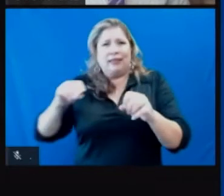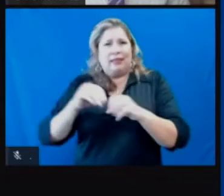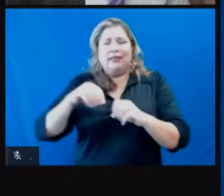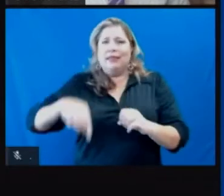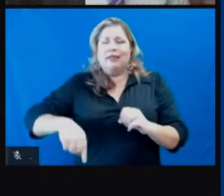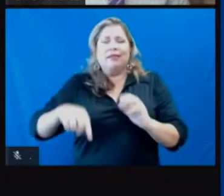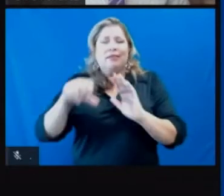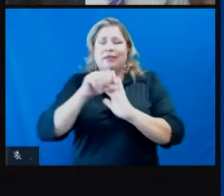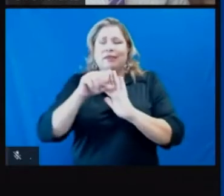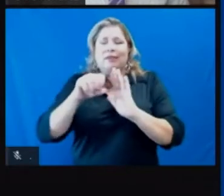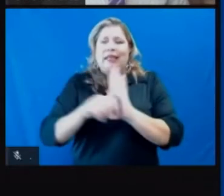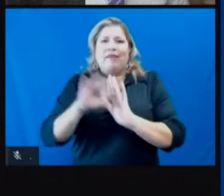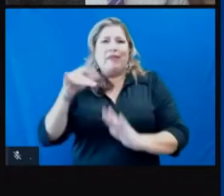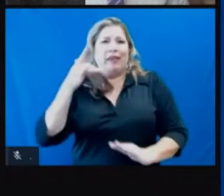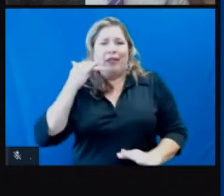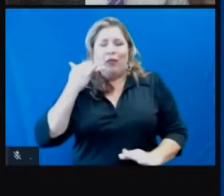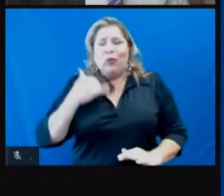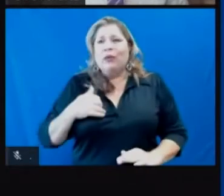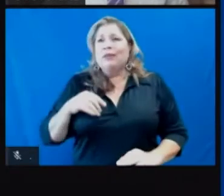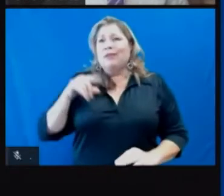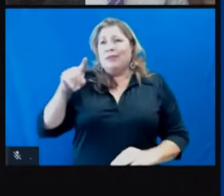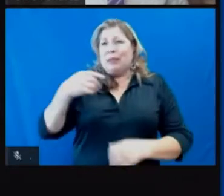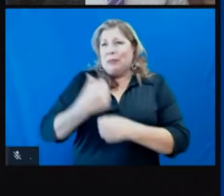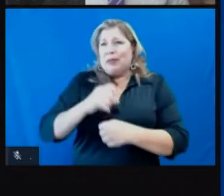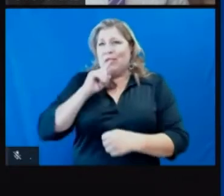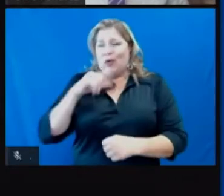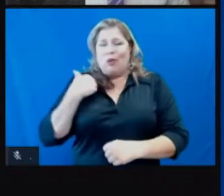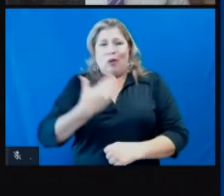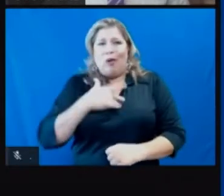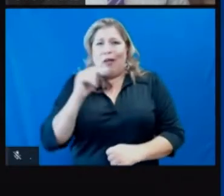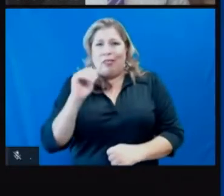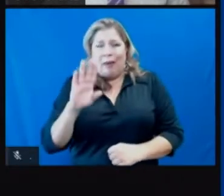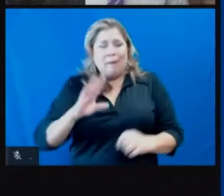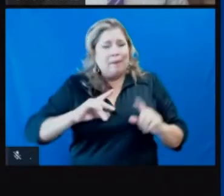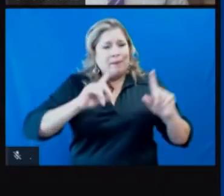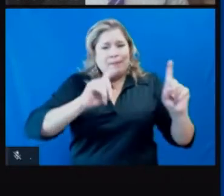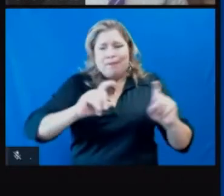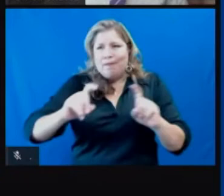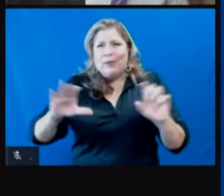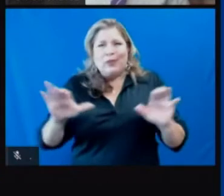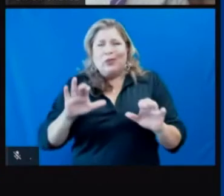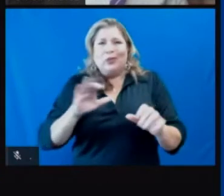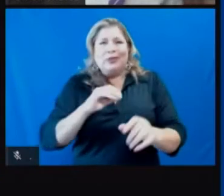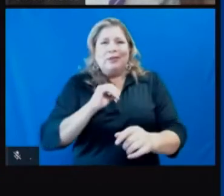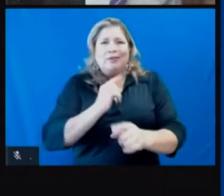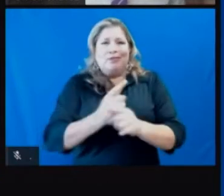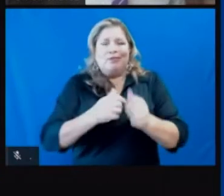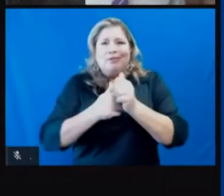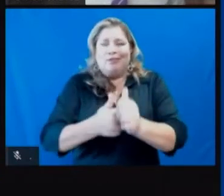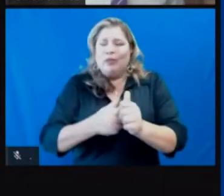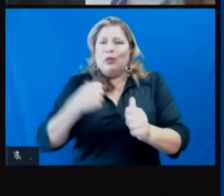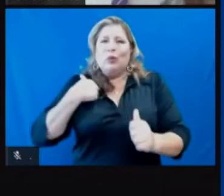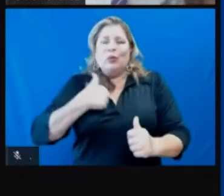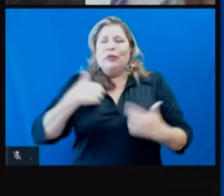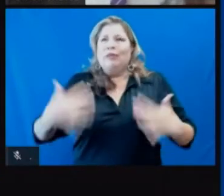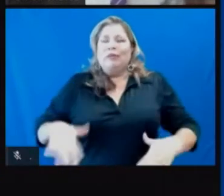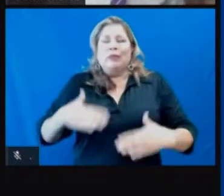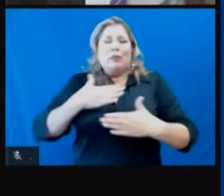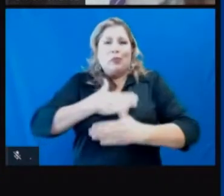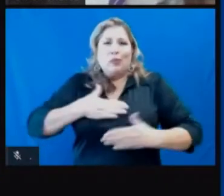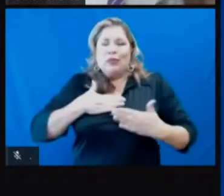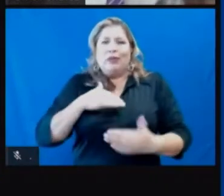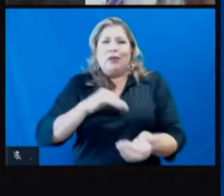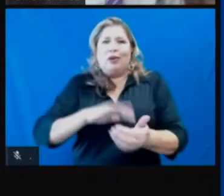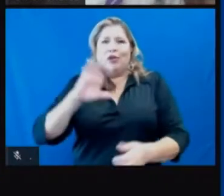state is doing what we expect it to do, and so many more. So with deep appreciation, thank you for joining